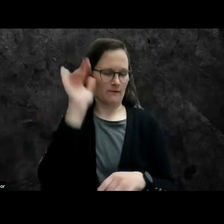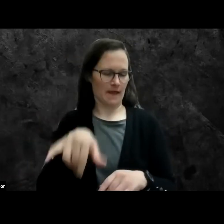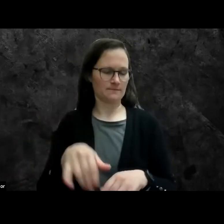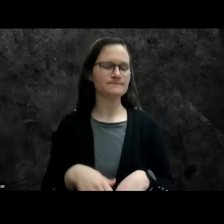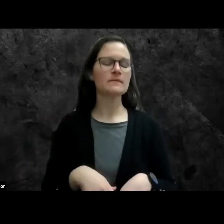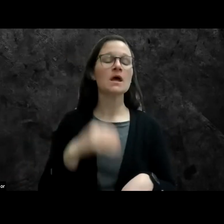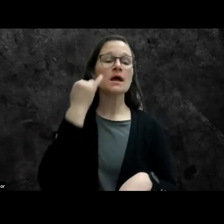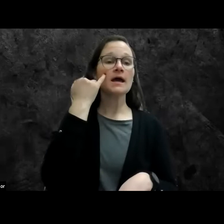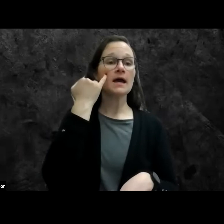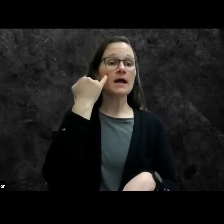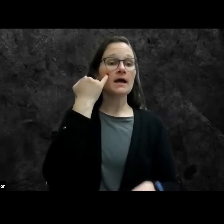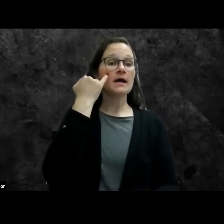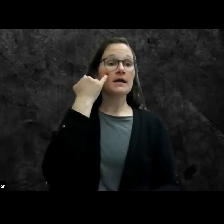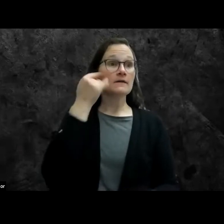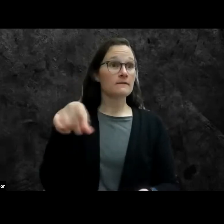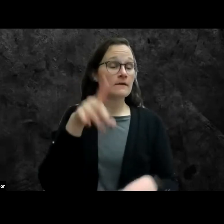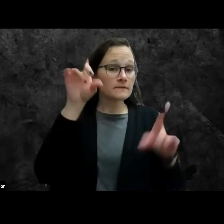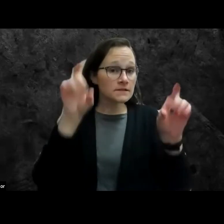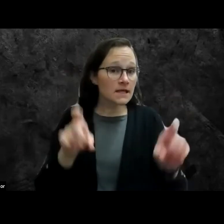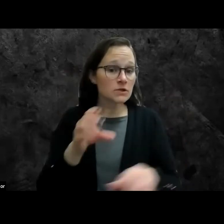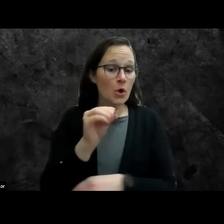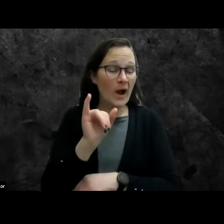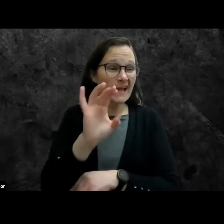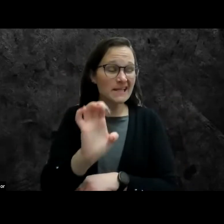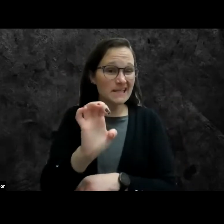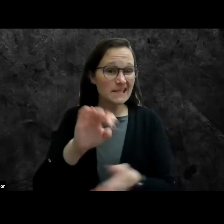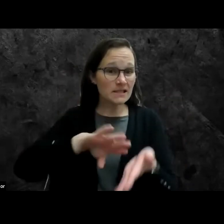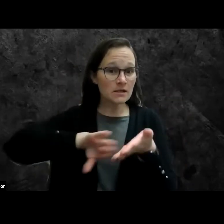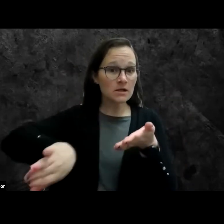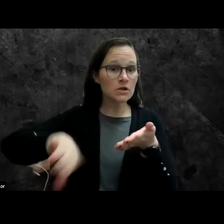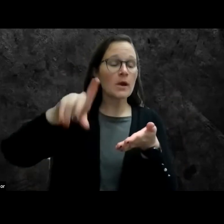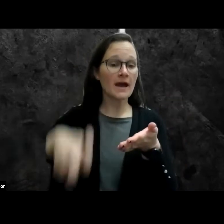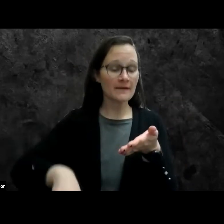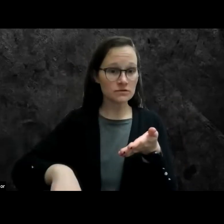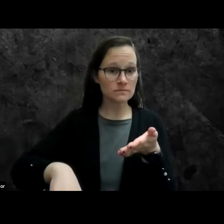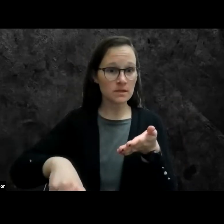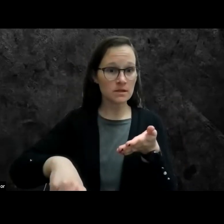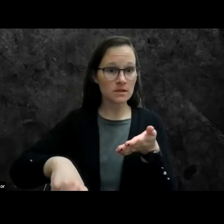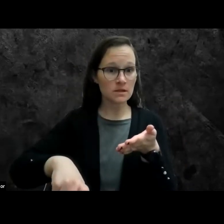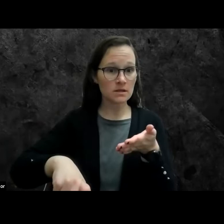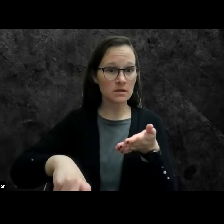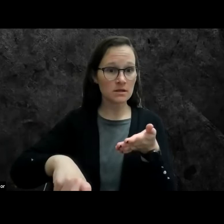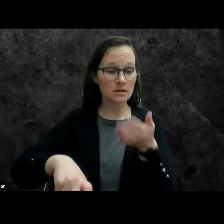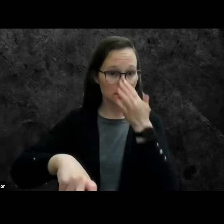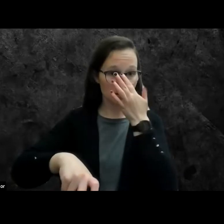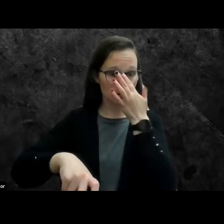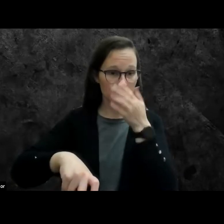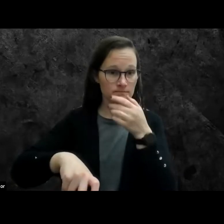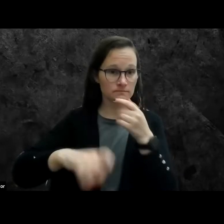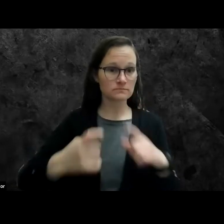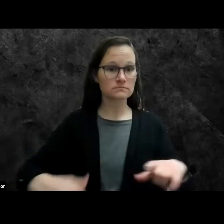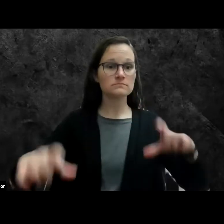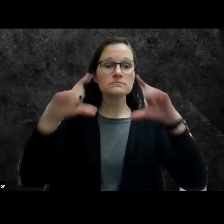doing testing, maybe because you got an OIE exemption, that you have to be visually watched through the vault in order for it to